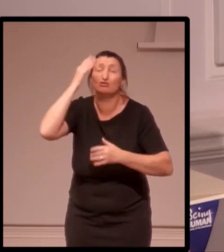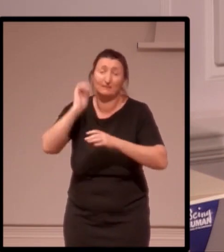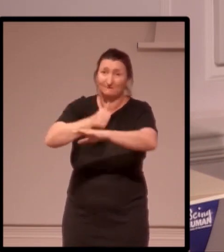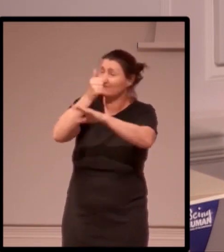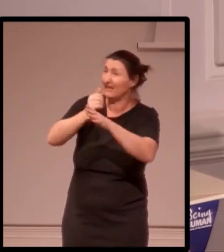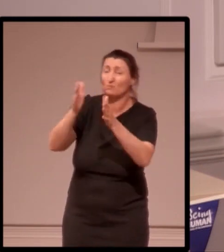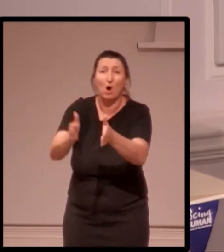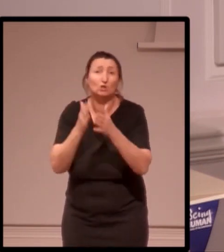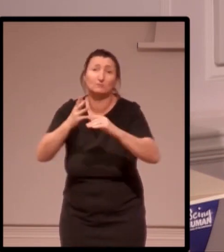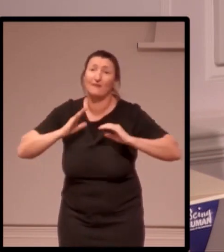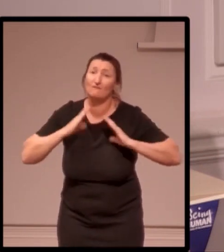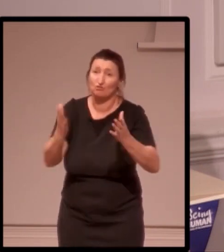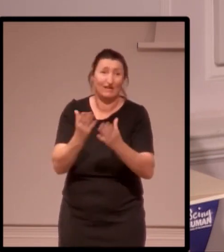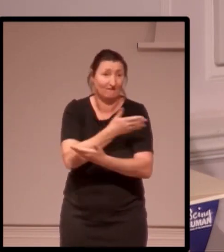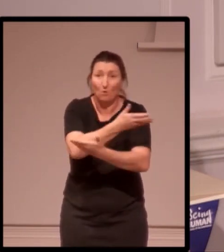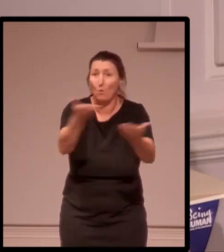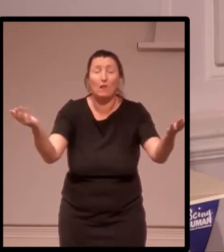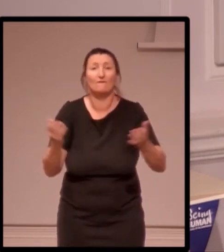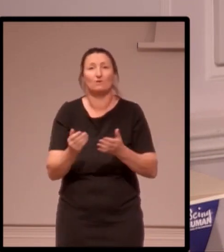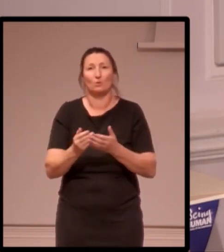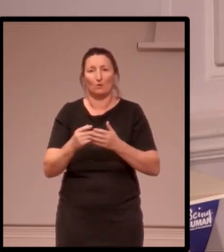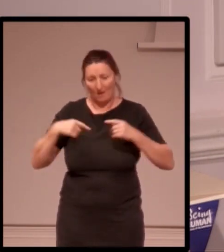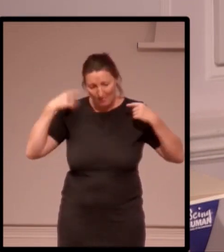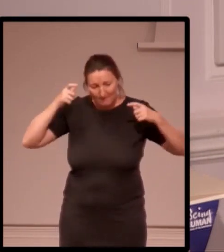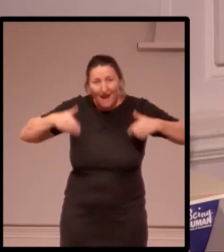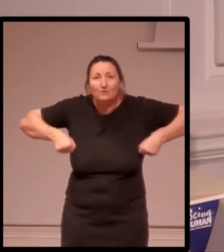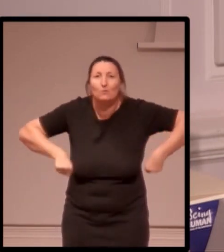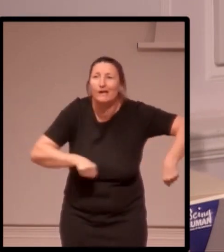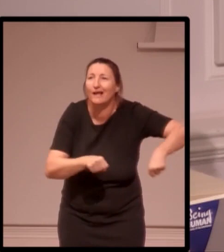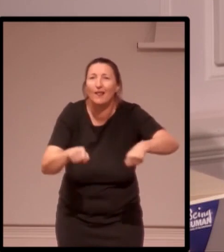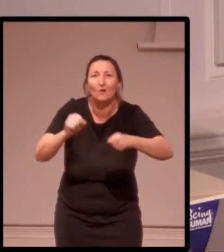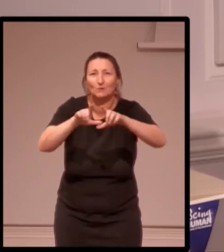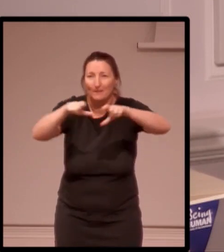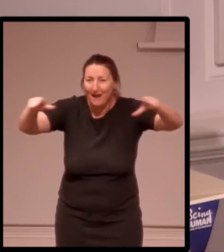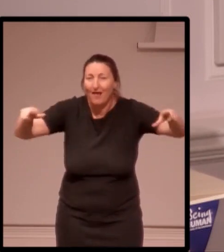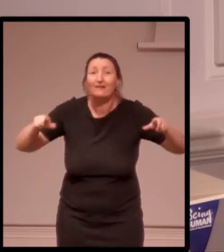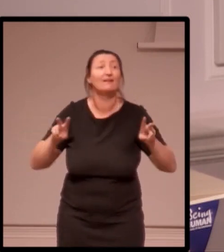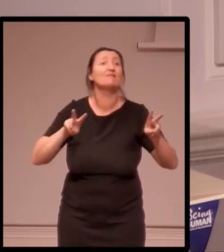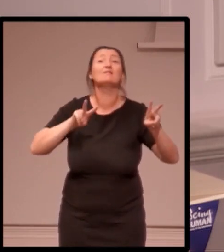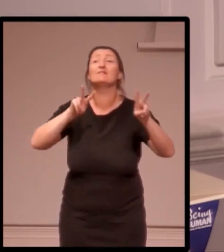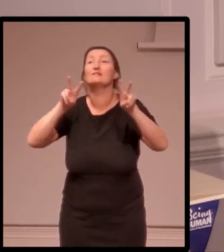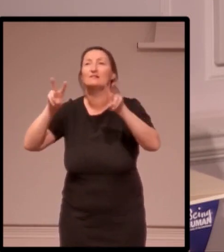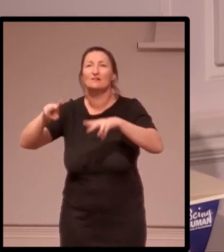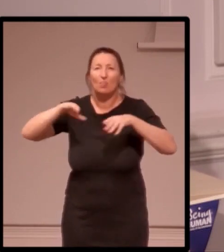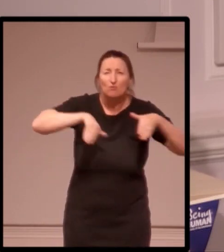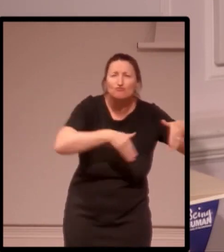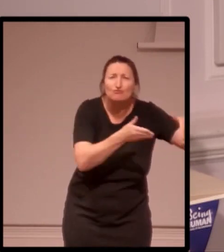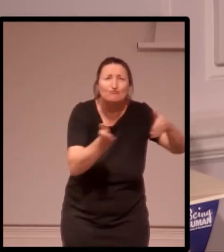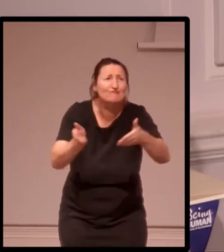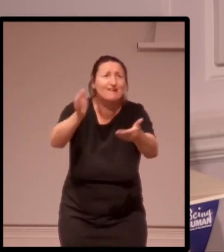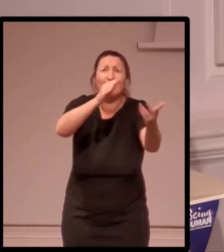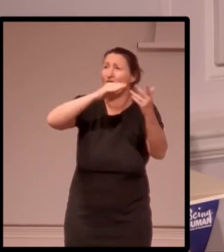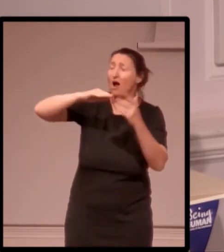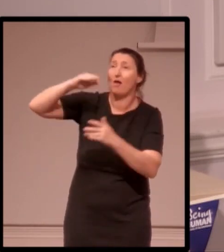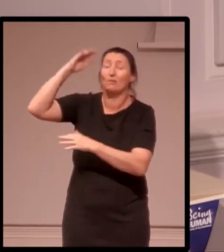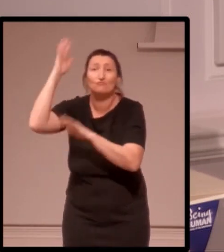hospital beds wheeled on to the balcony again. The River Tor, Swansea rain, gold injections and